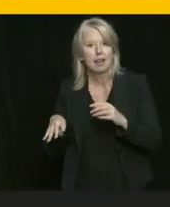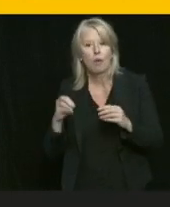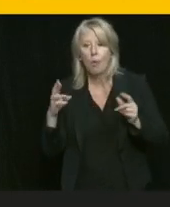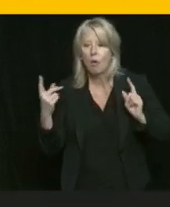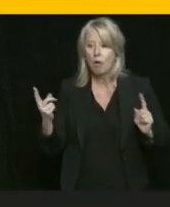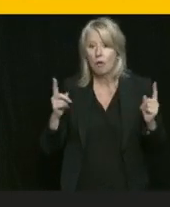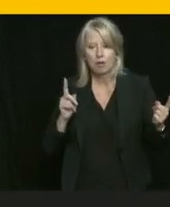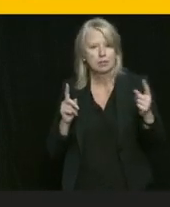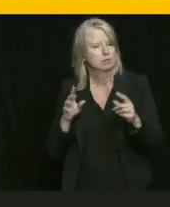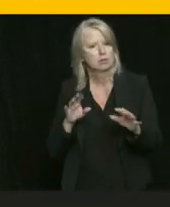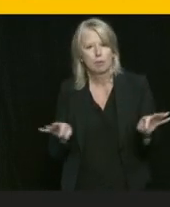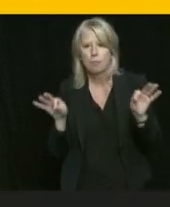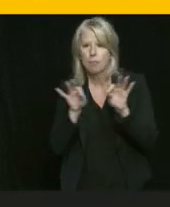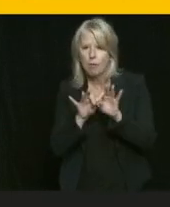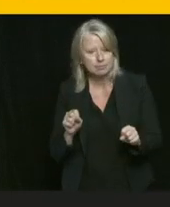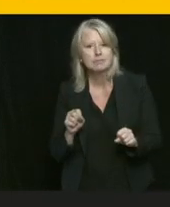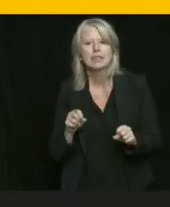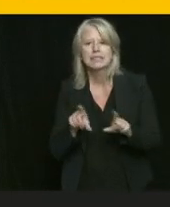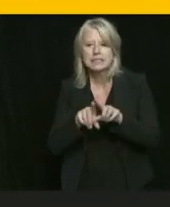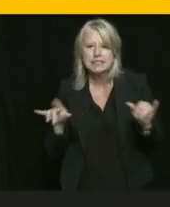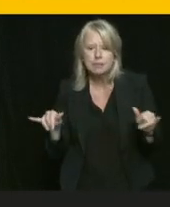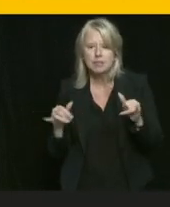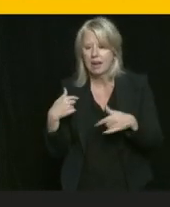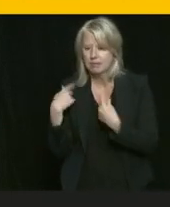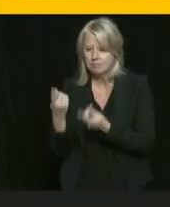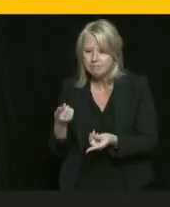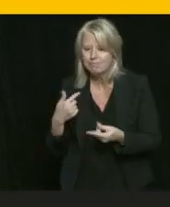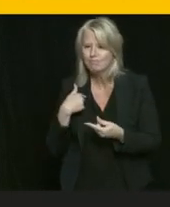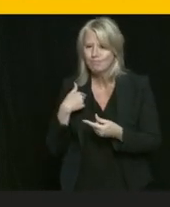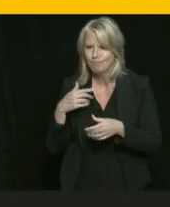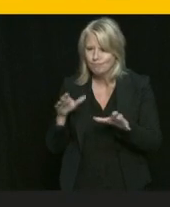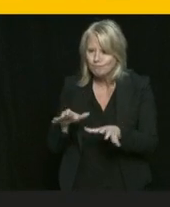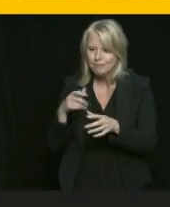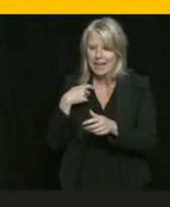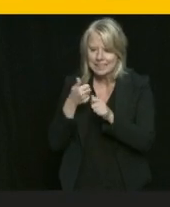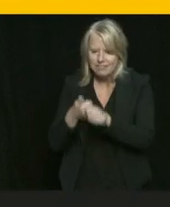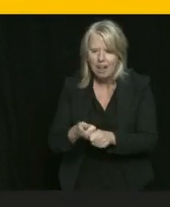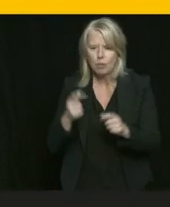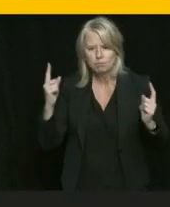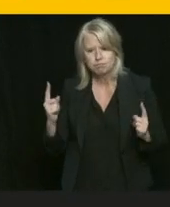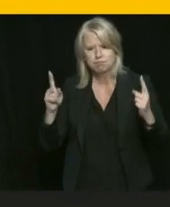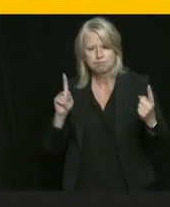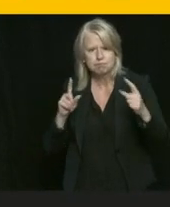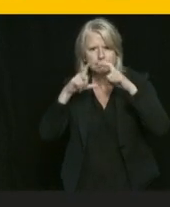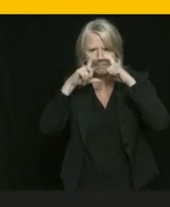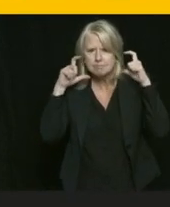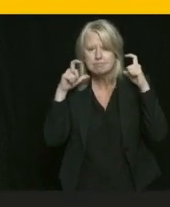steps. This virus will cut in those other key steps with precision.